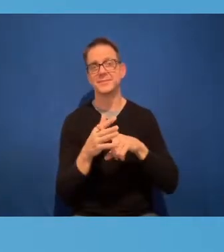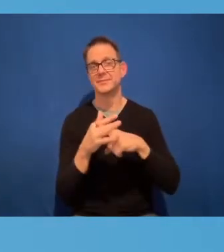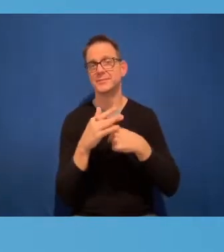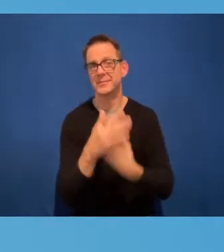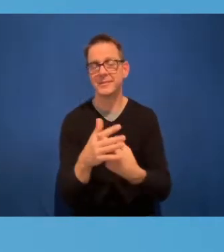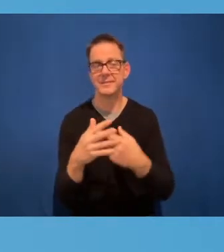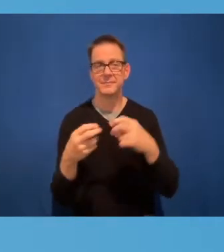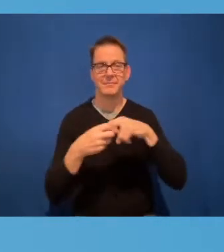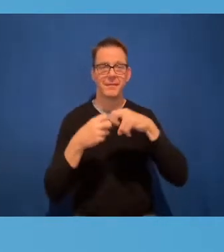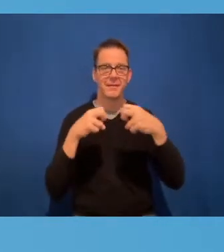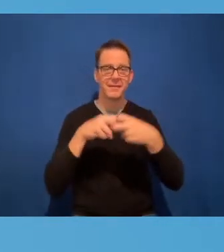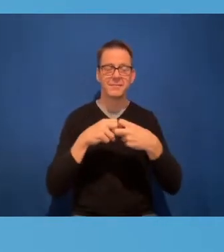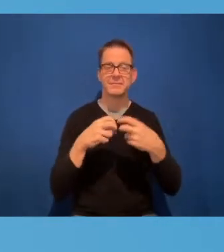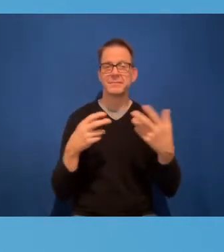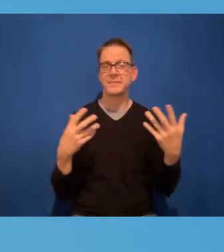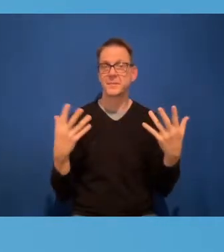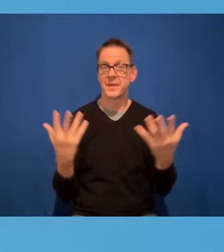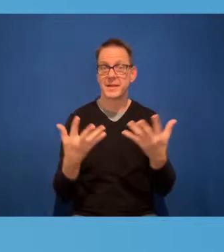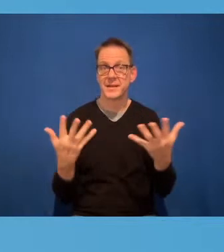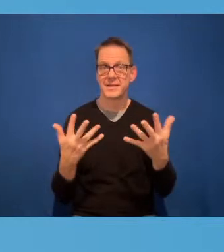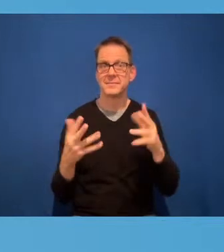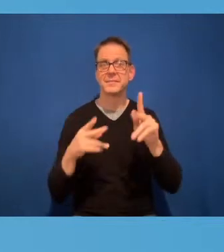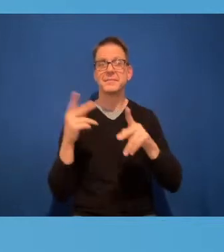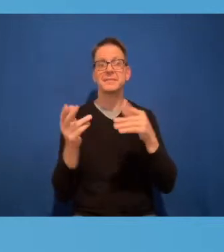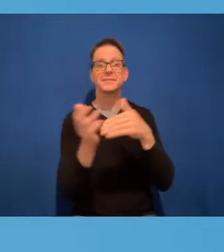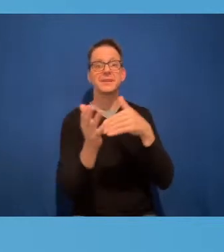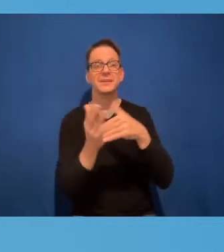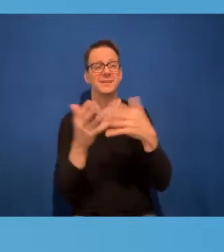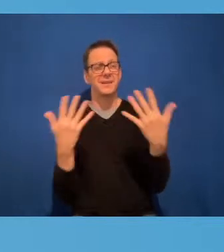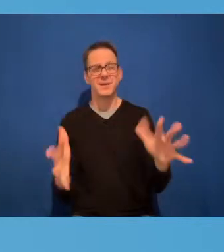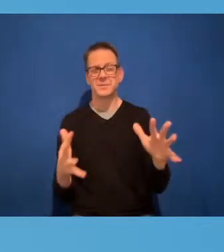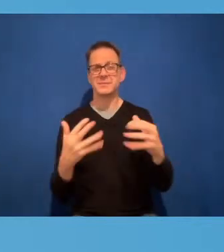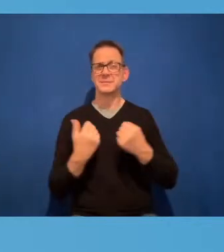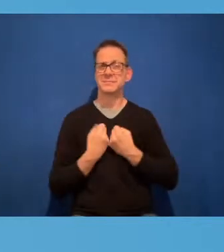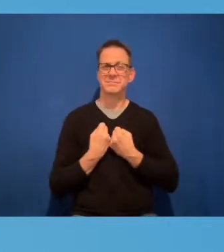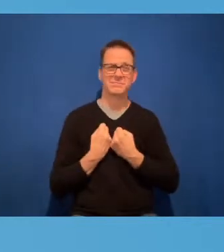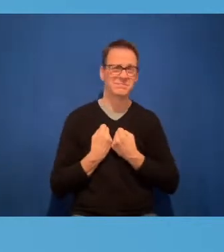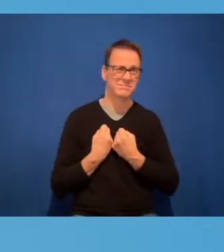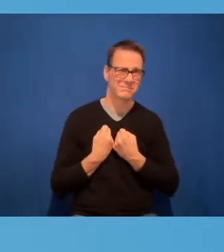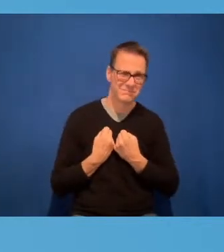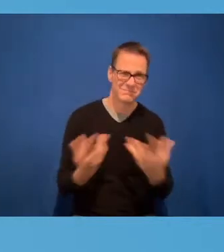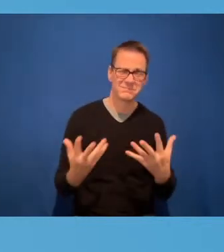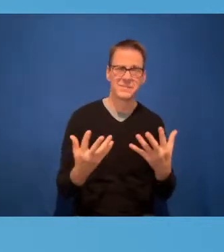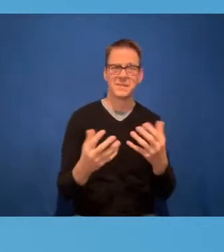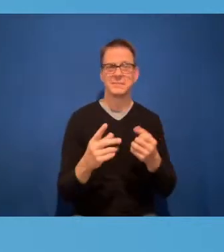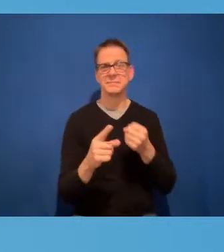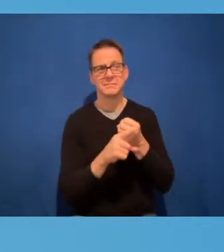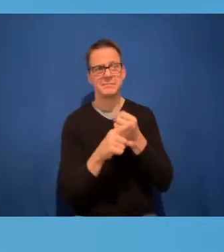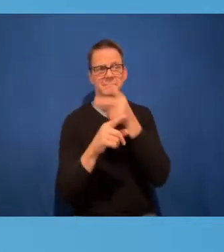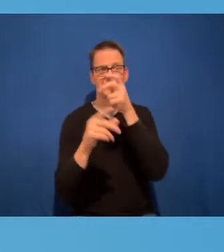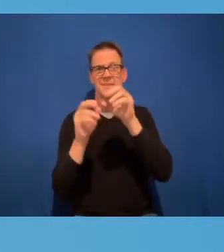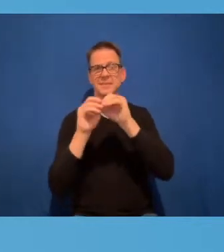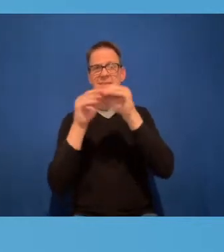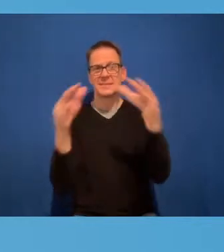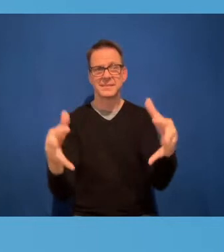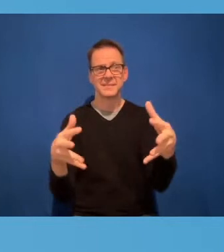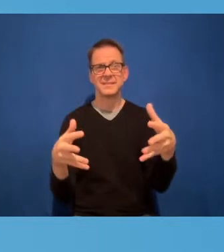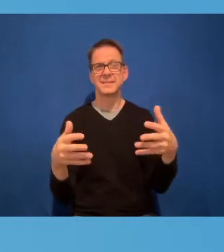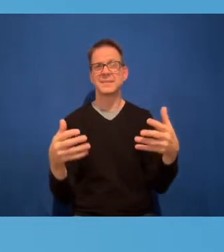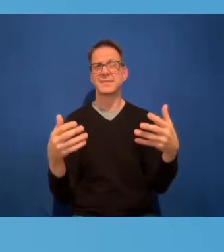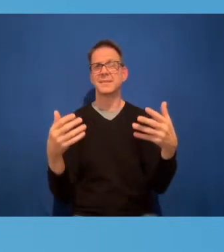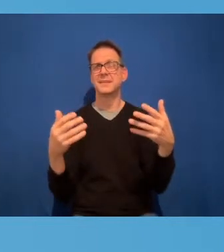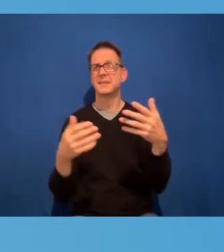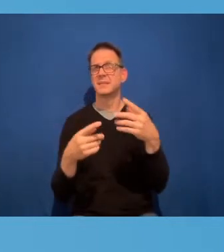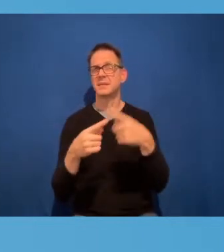issues, and people were fatigued. When the pandemic hit, we all had to maintain our